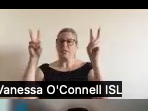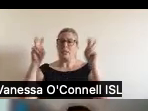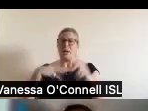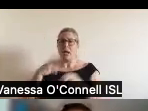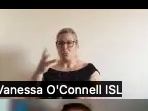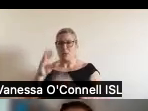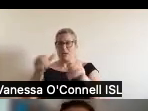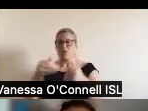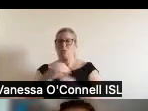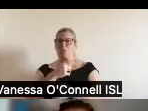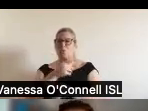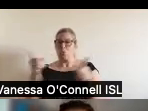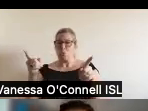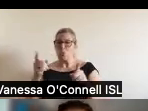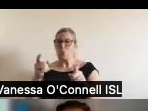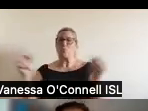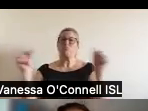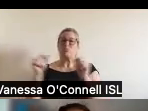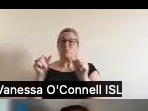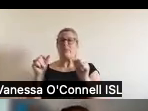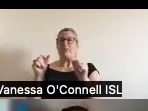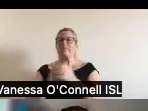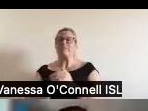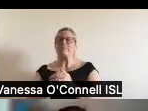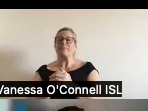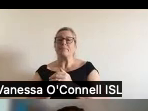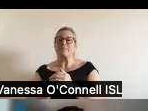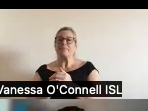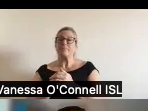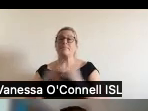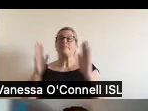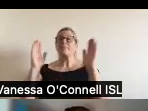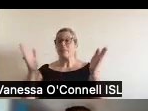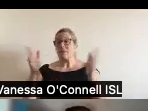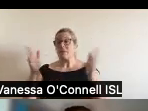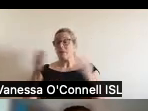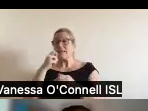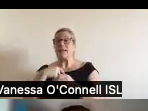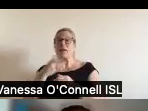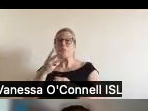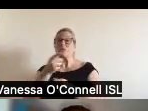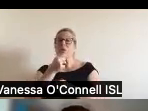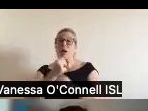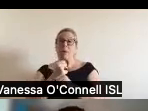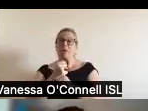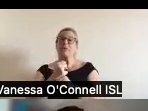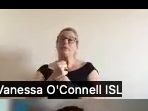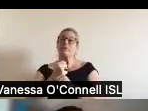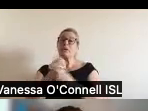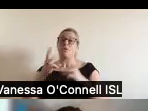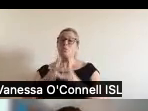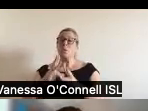introduce to you briefly in a bit. So as I said, I would be talking about women